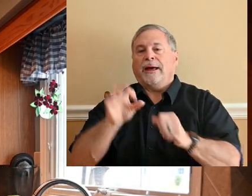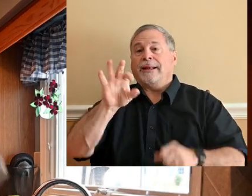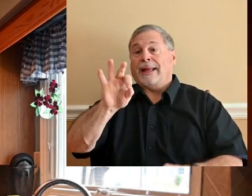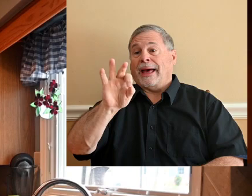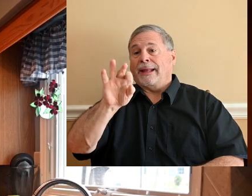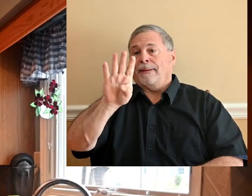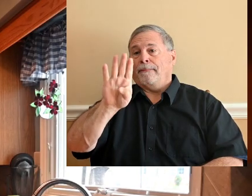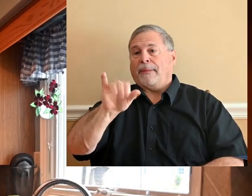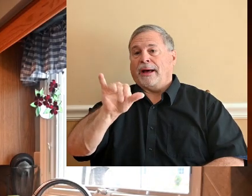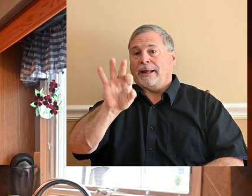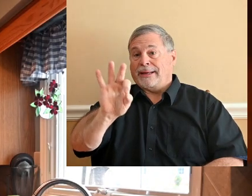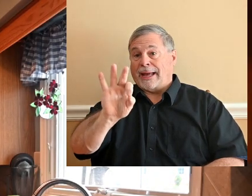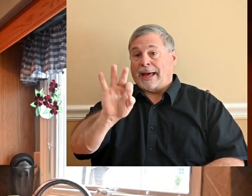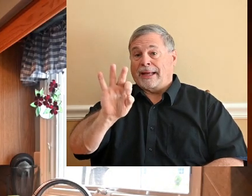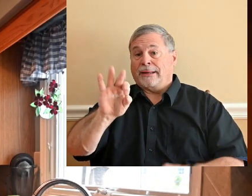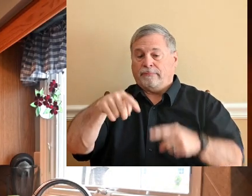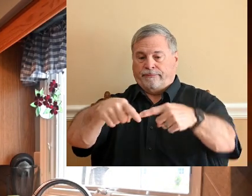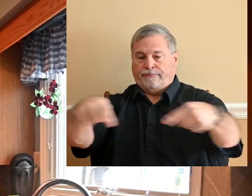a 9x9 pan.